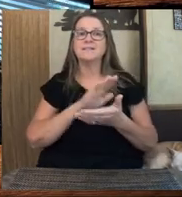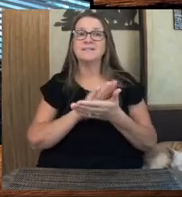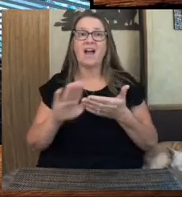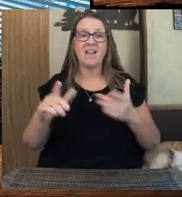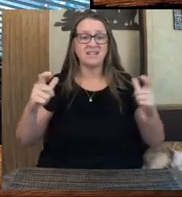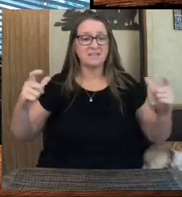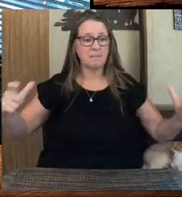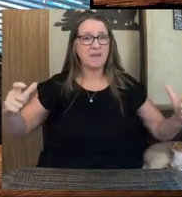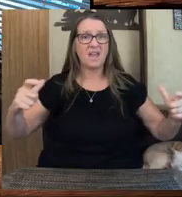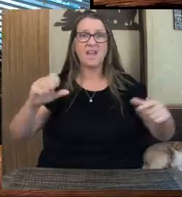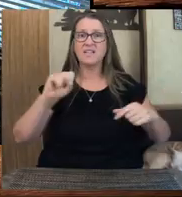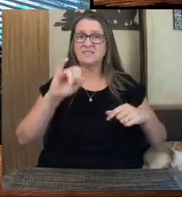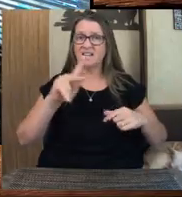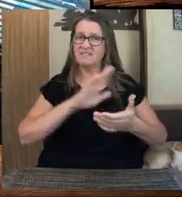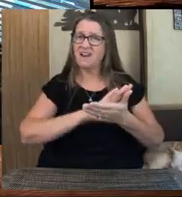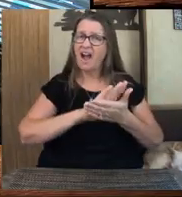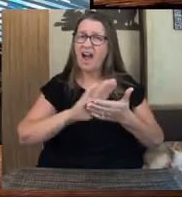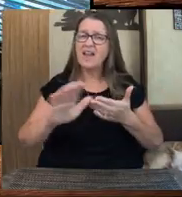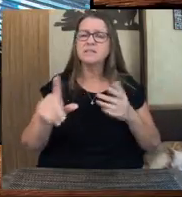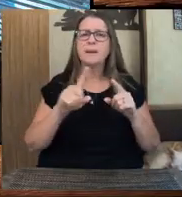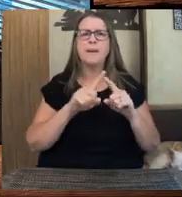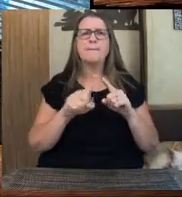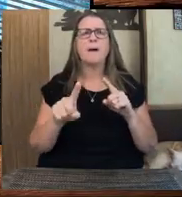So this is a nice big sink,